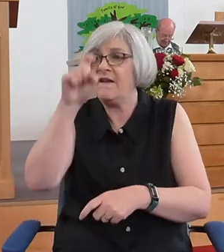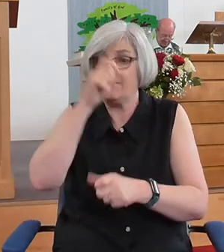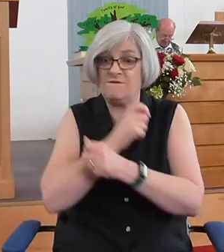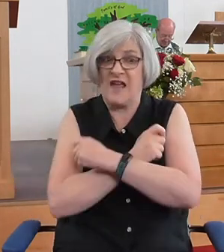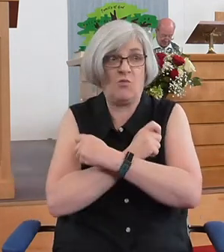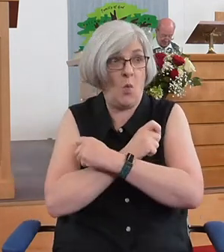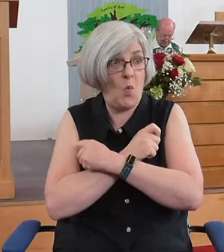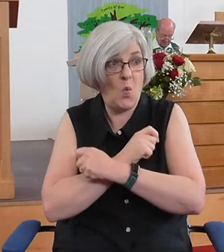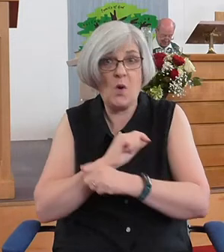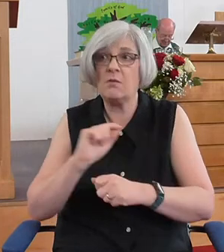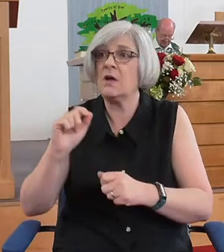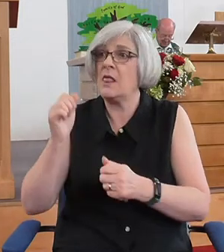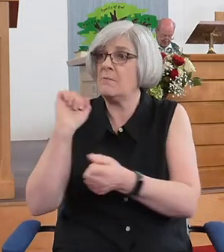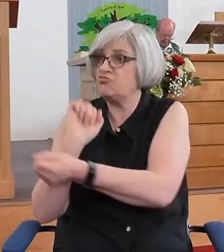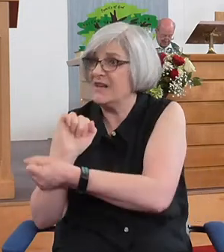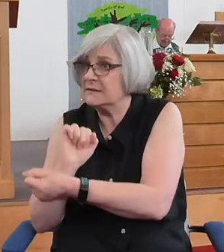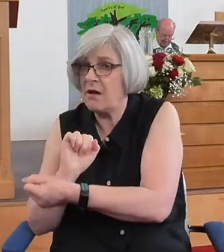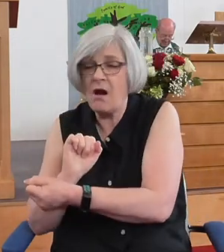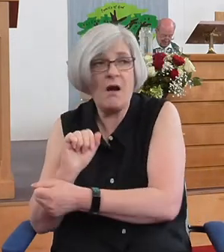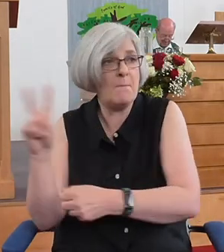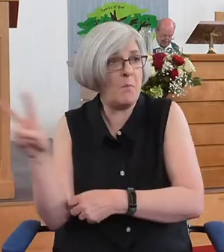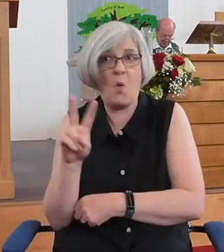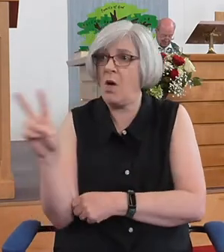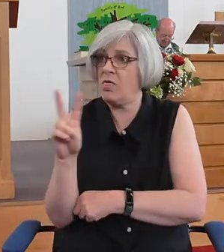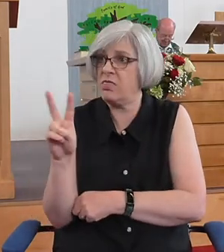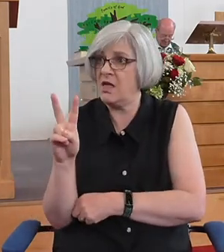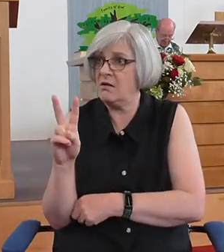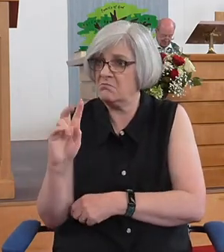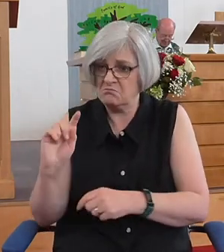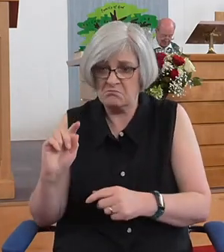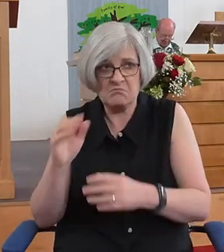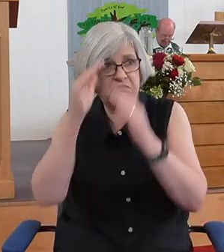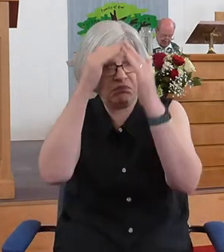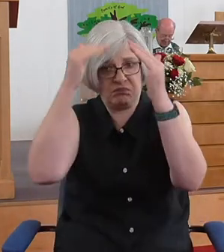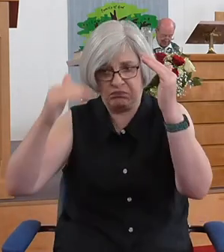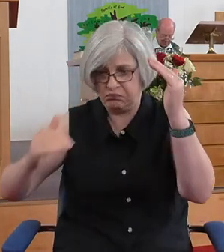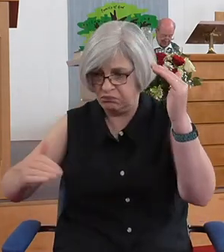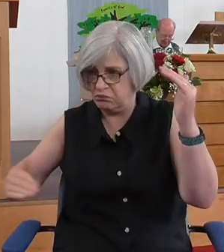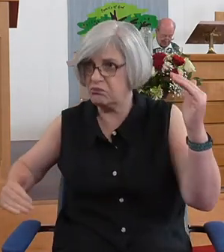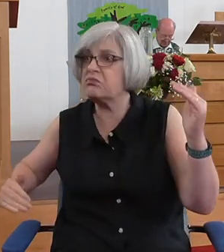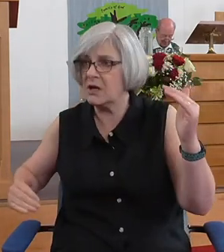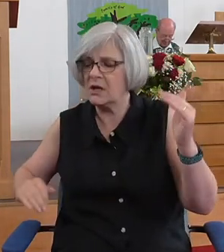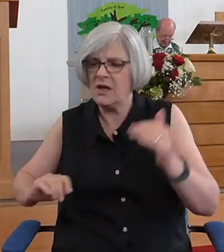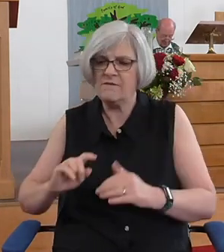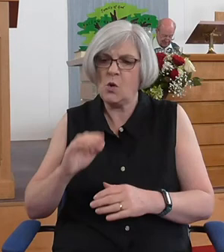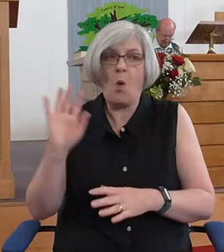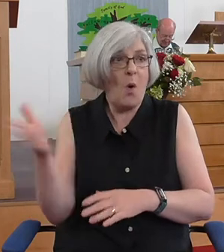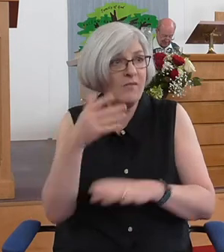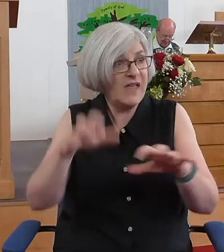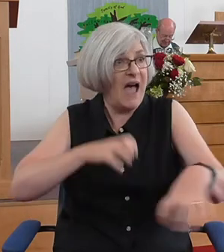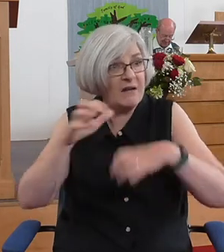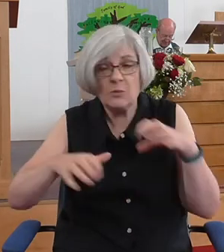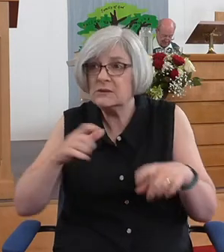the firstborn of the prisoner who was in the dungeon, and the firstborn of all the livestock as well.